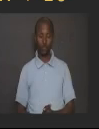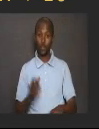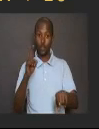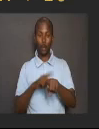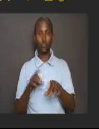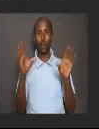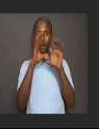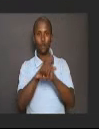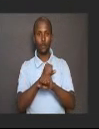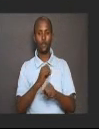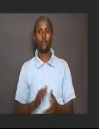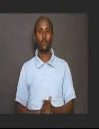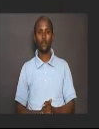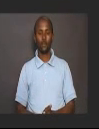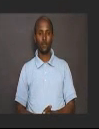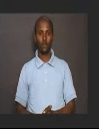Time's up.